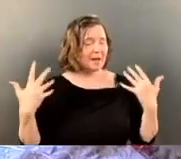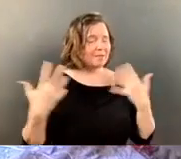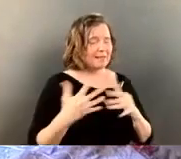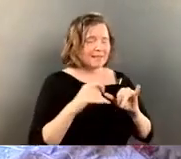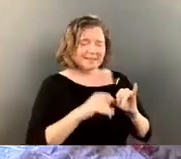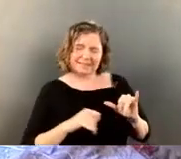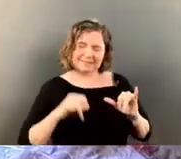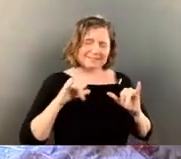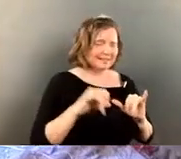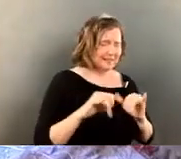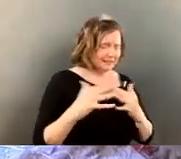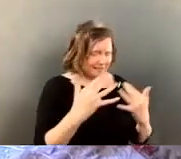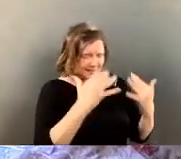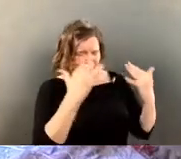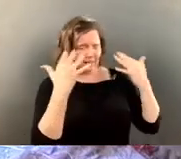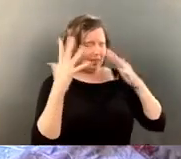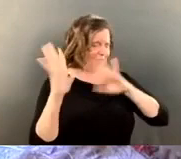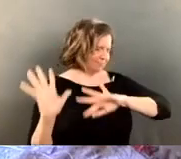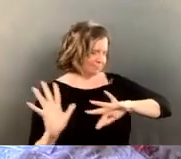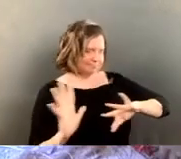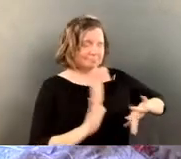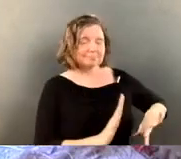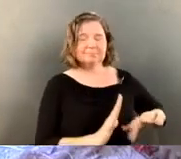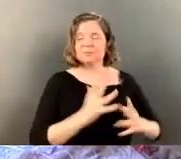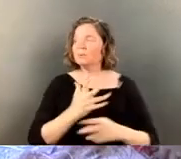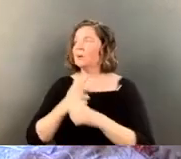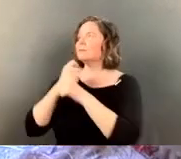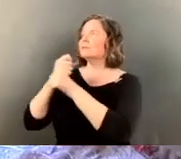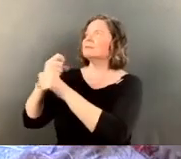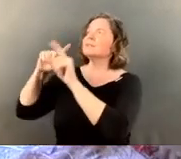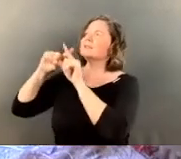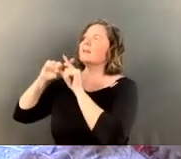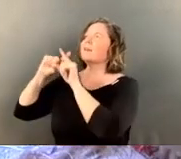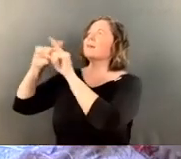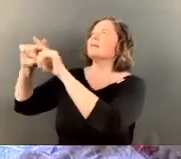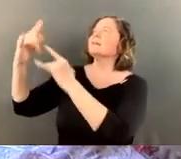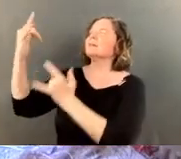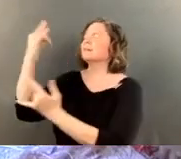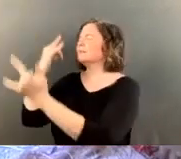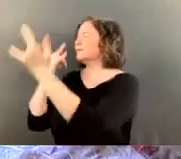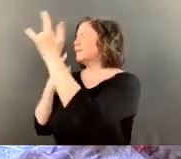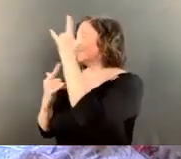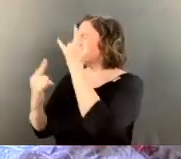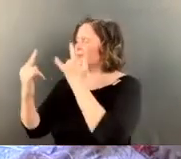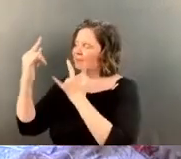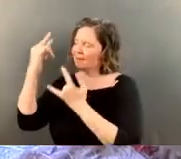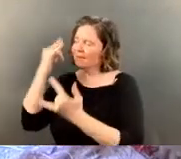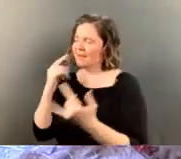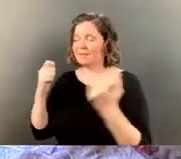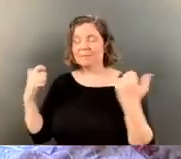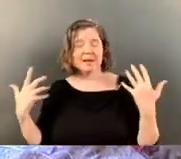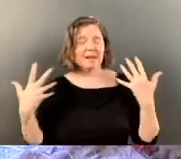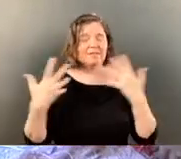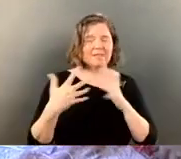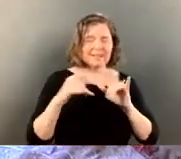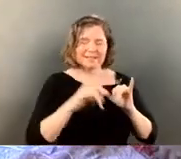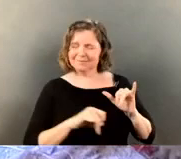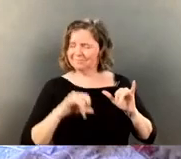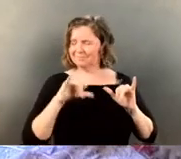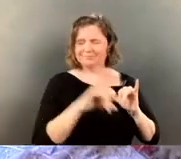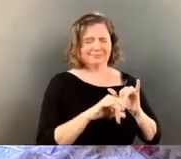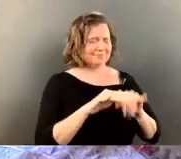My fear doesn't stand a chance when I stand in your love. My